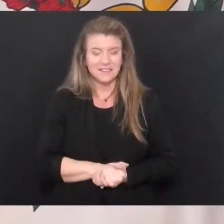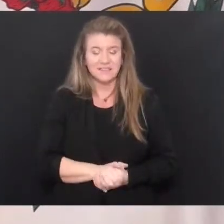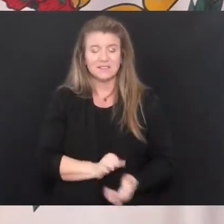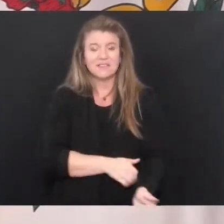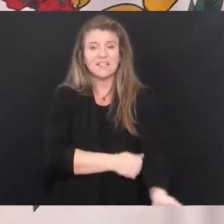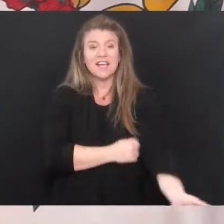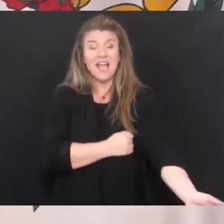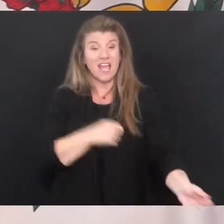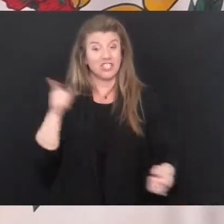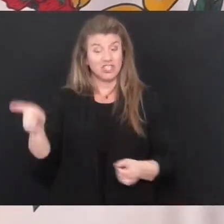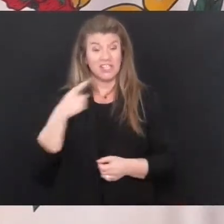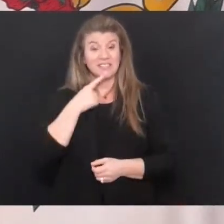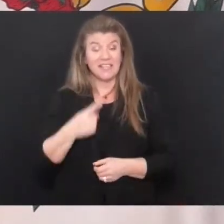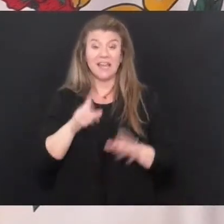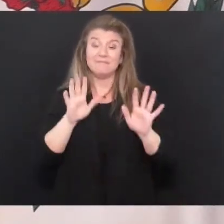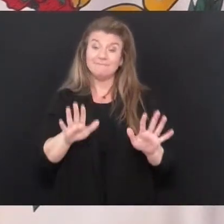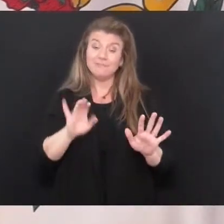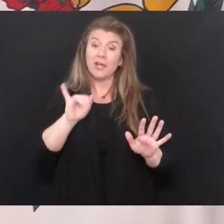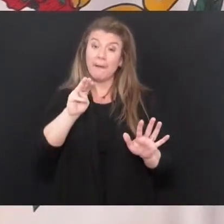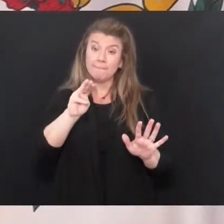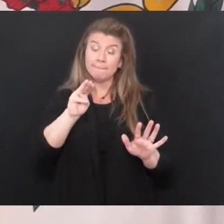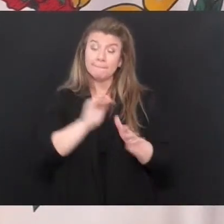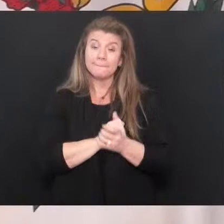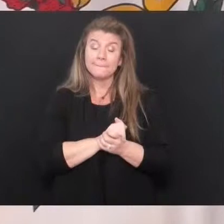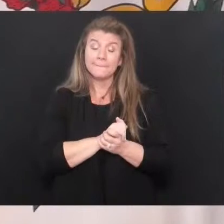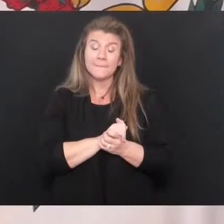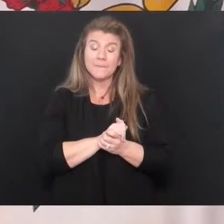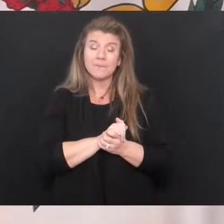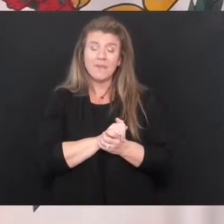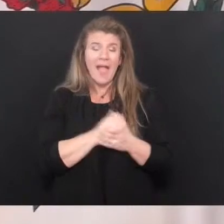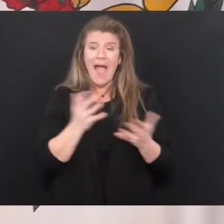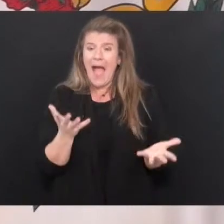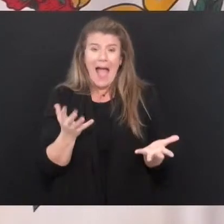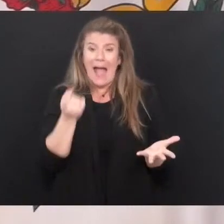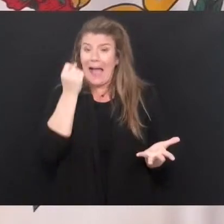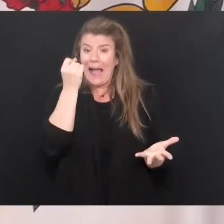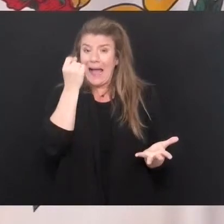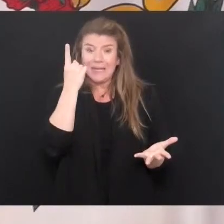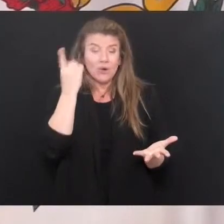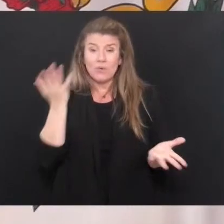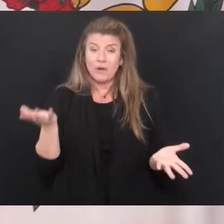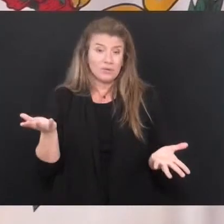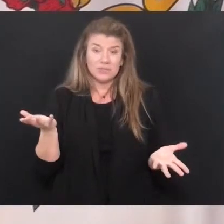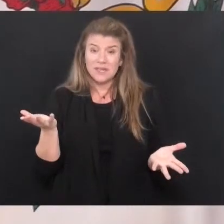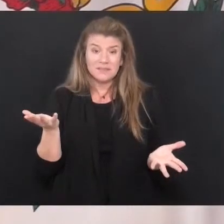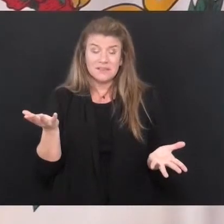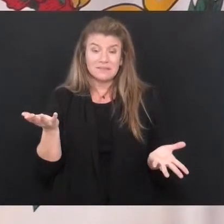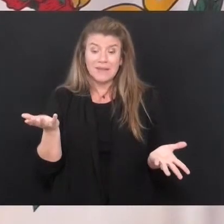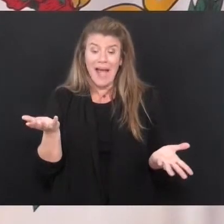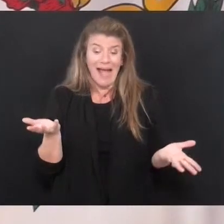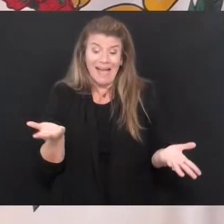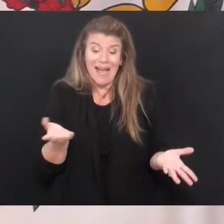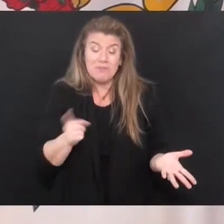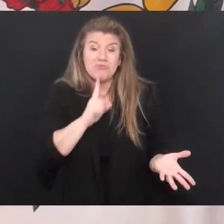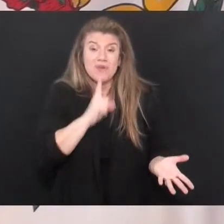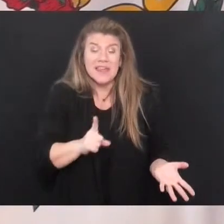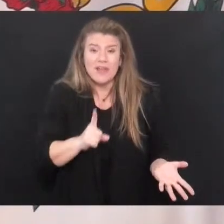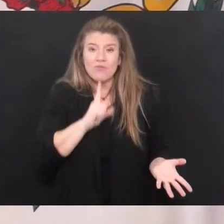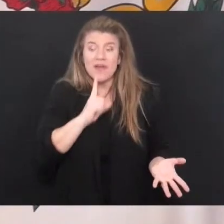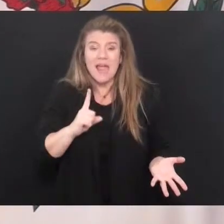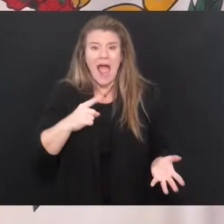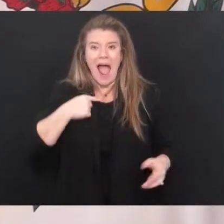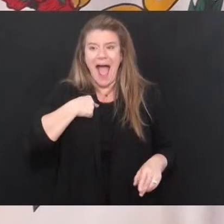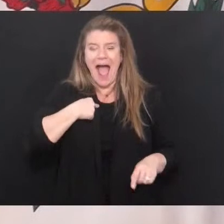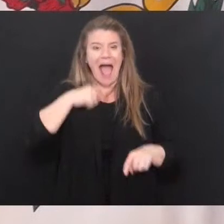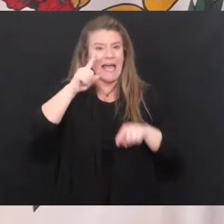she said, Jim, I just don't understand it. I really just can't get it in